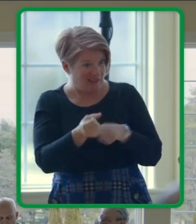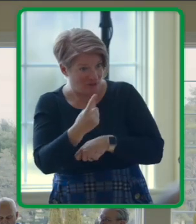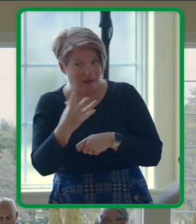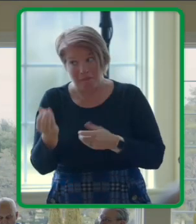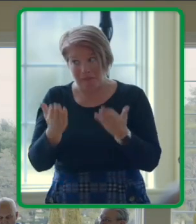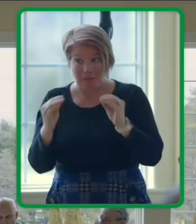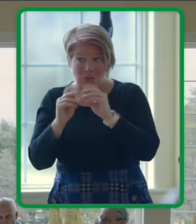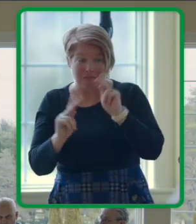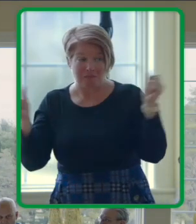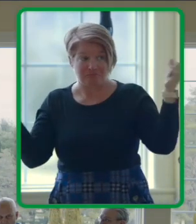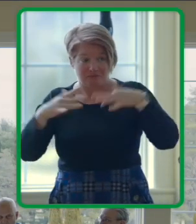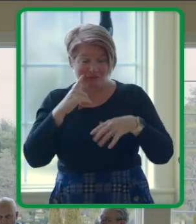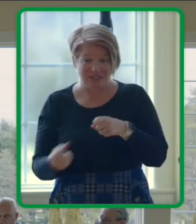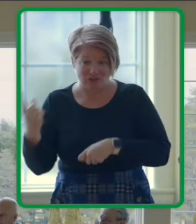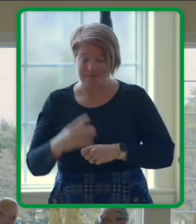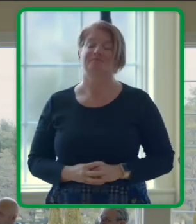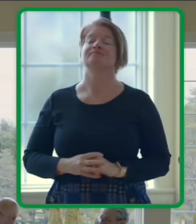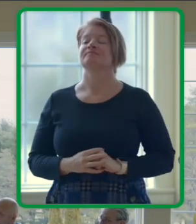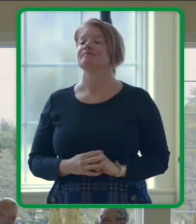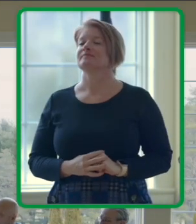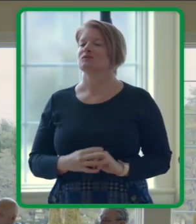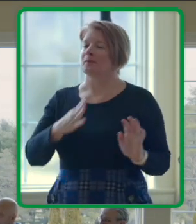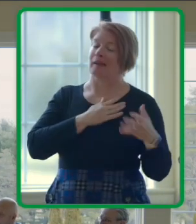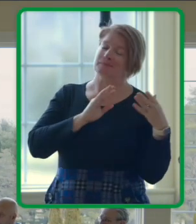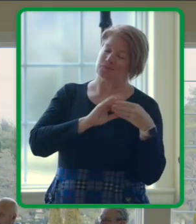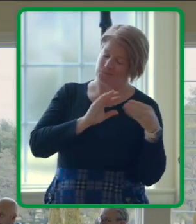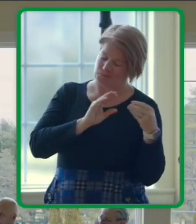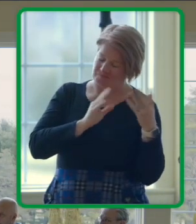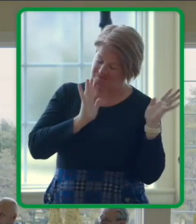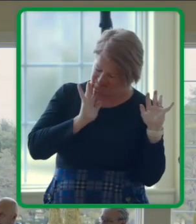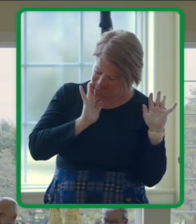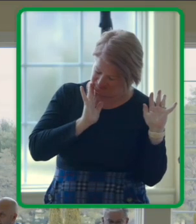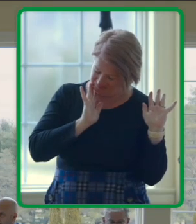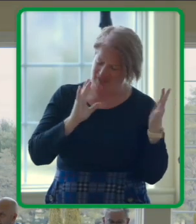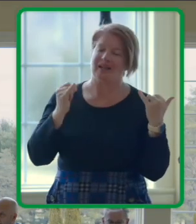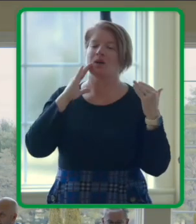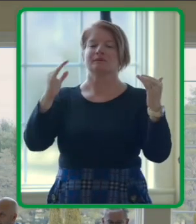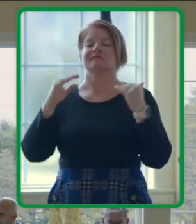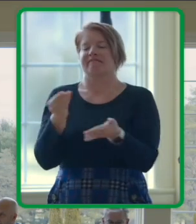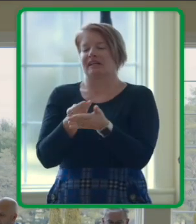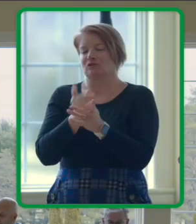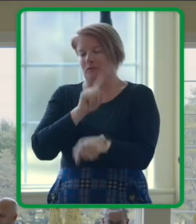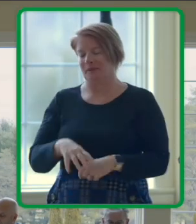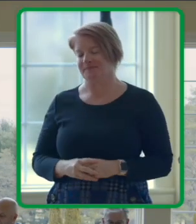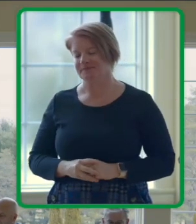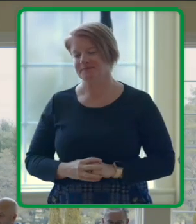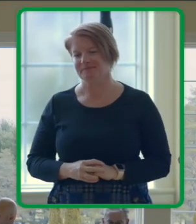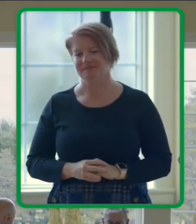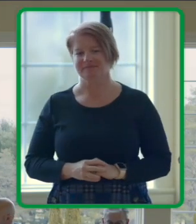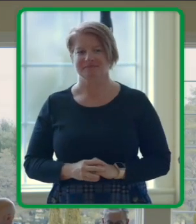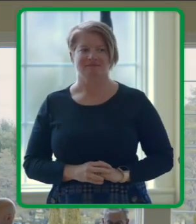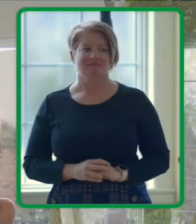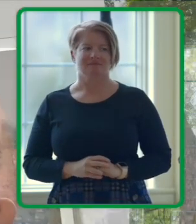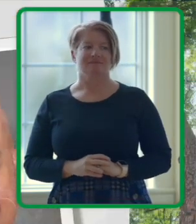year's meeting. So with that, I'm pleased to move to our financial reports,